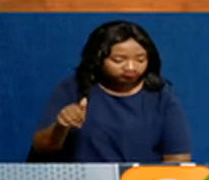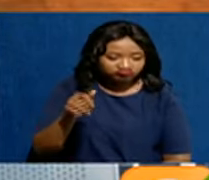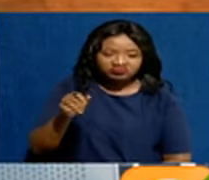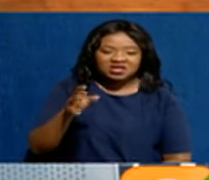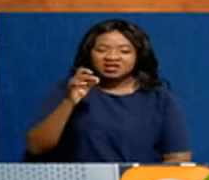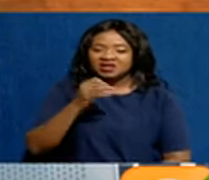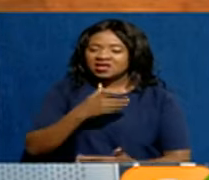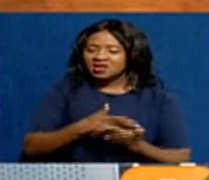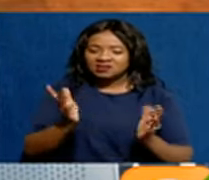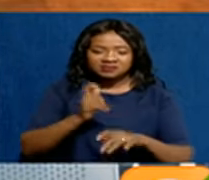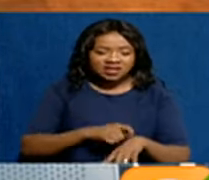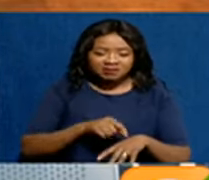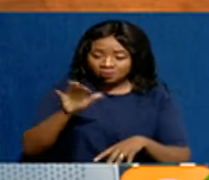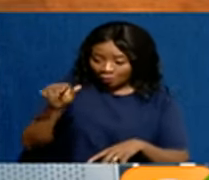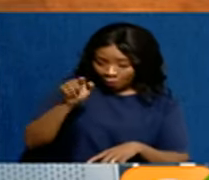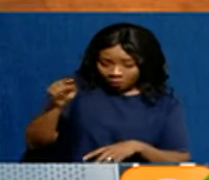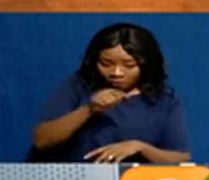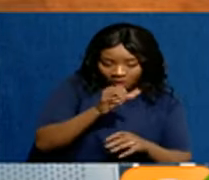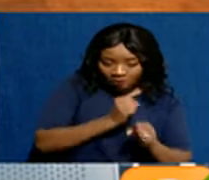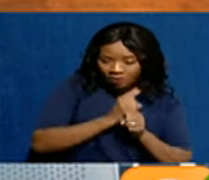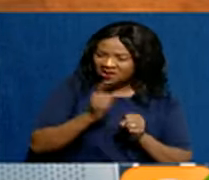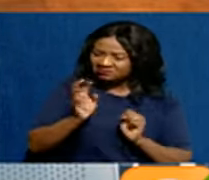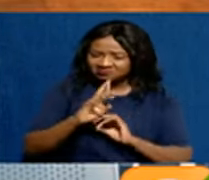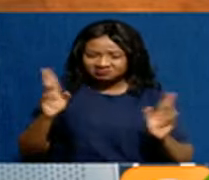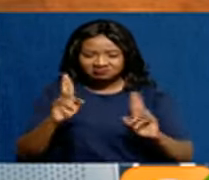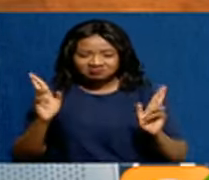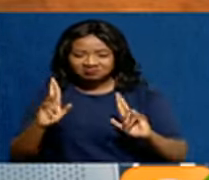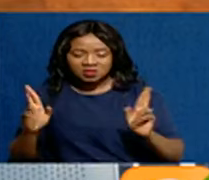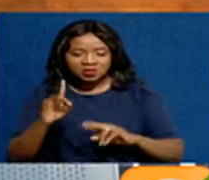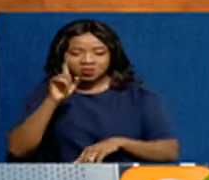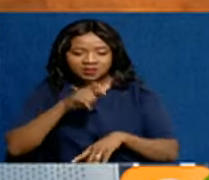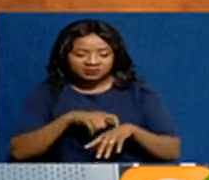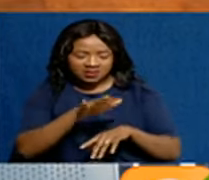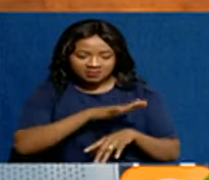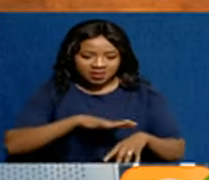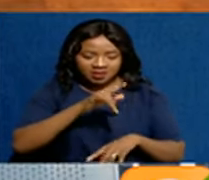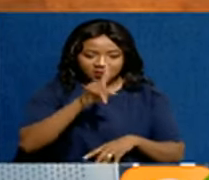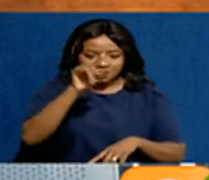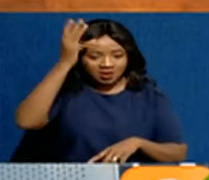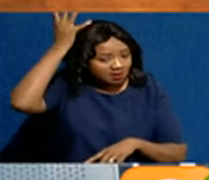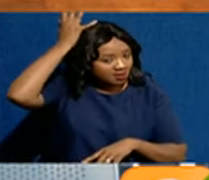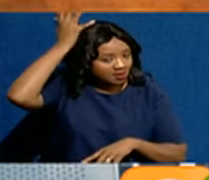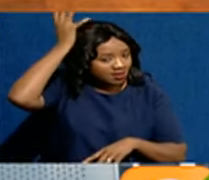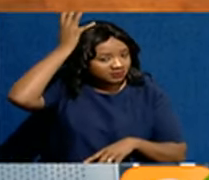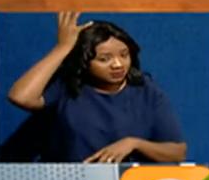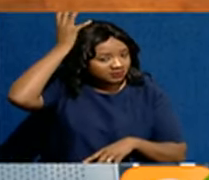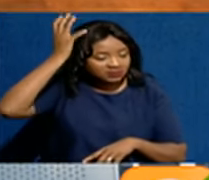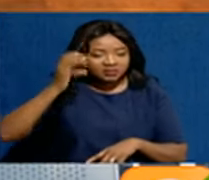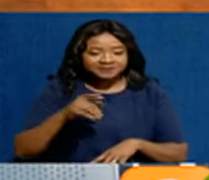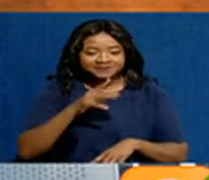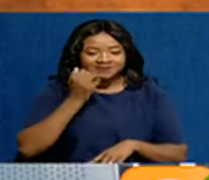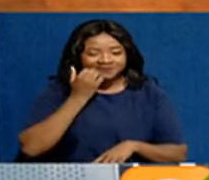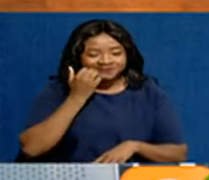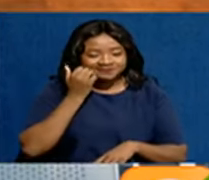can call her anytime. There was a time which there was inconvenience in the unit. One of the nurses was